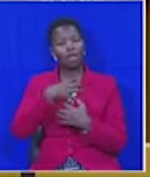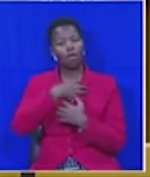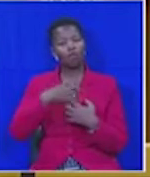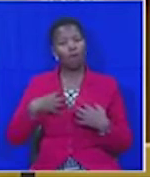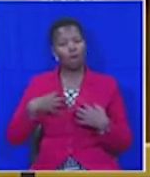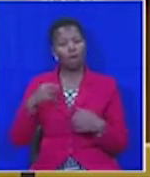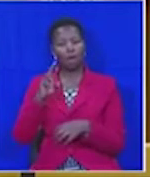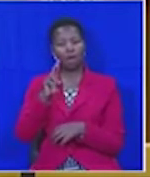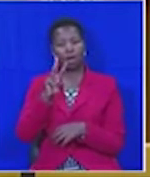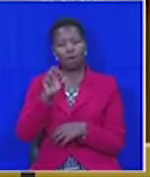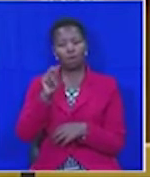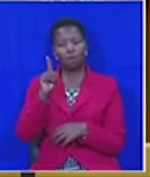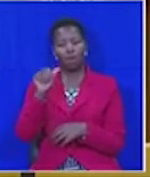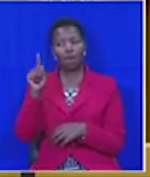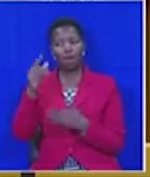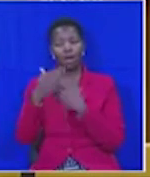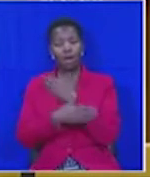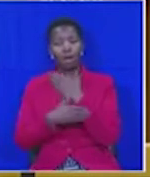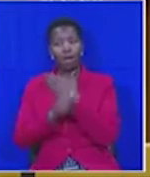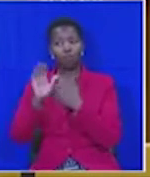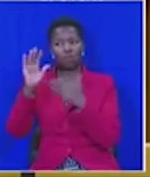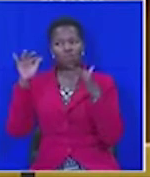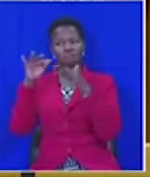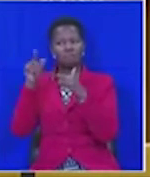coordination effect has benefited South Africa